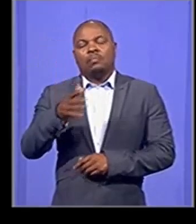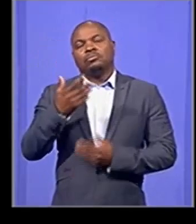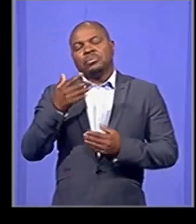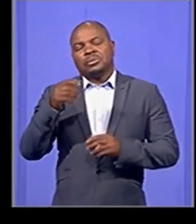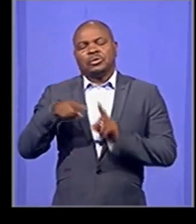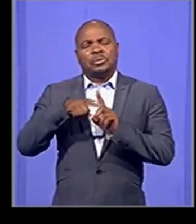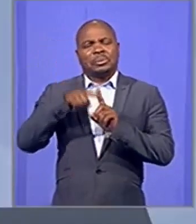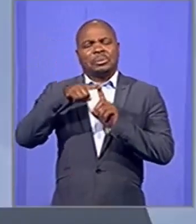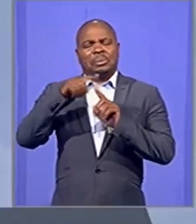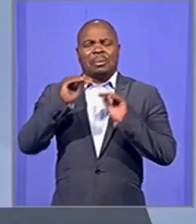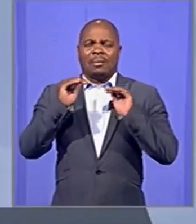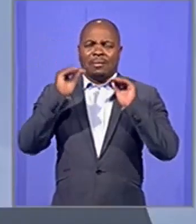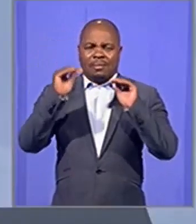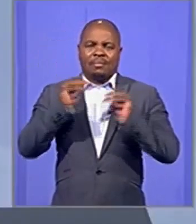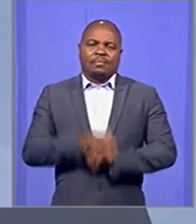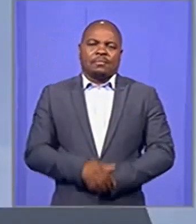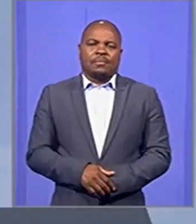high temperatures.